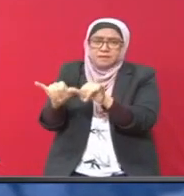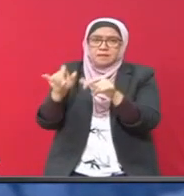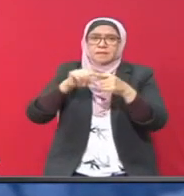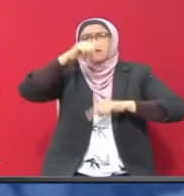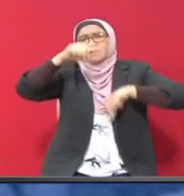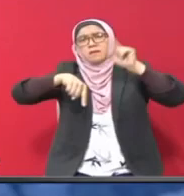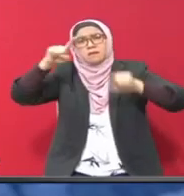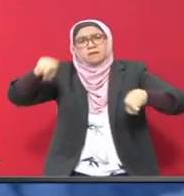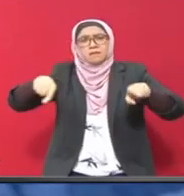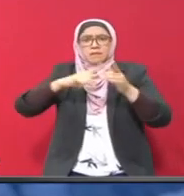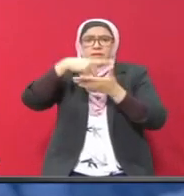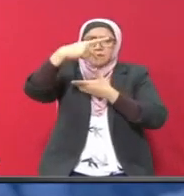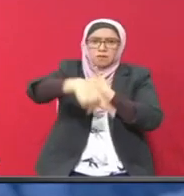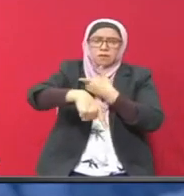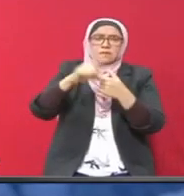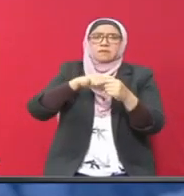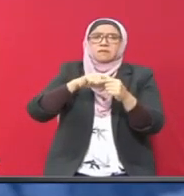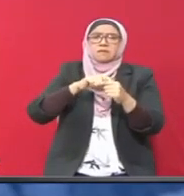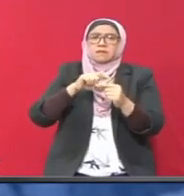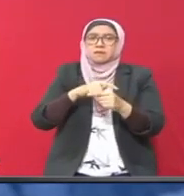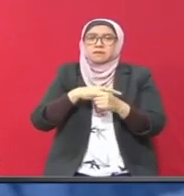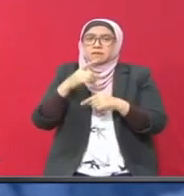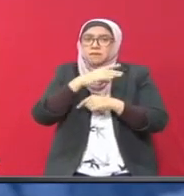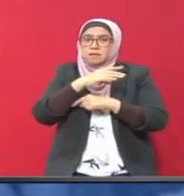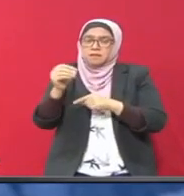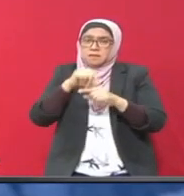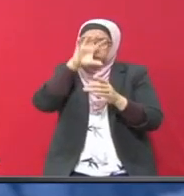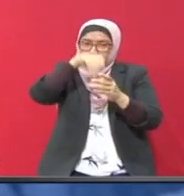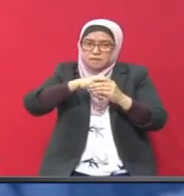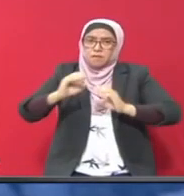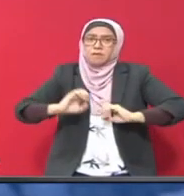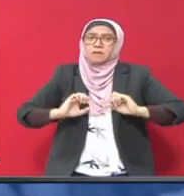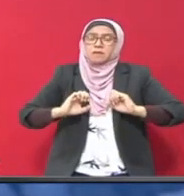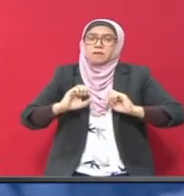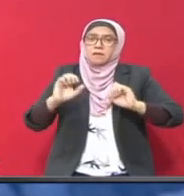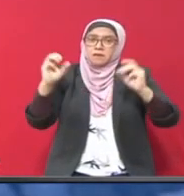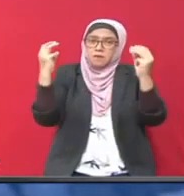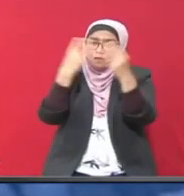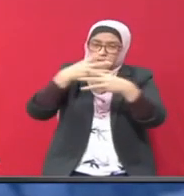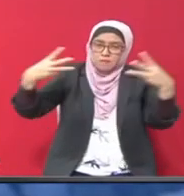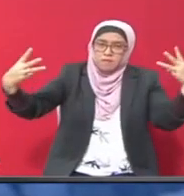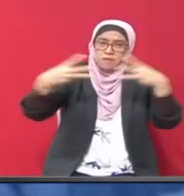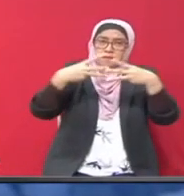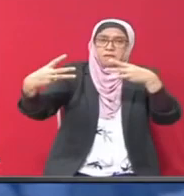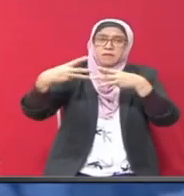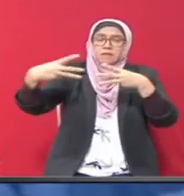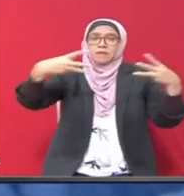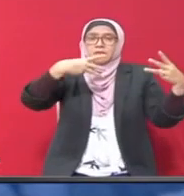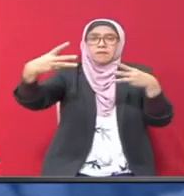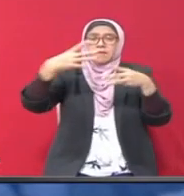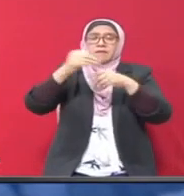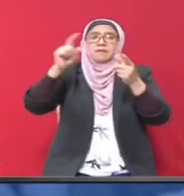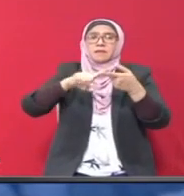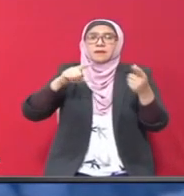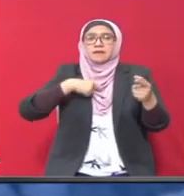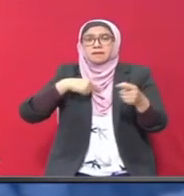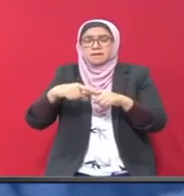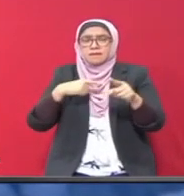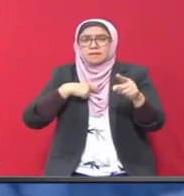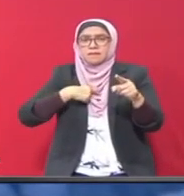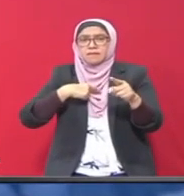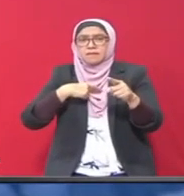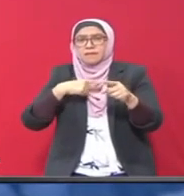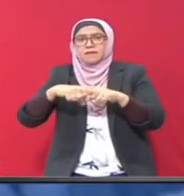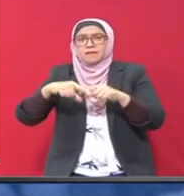debus events eswos faming as quick flight epidemics and the collapse of